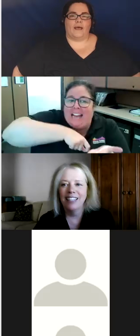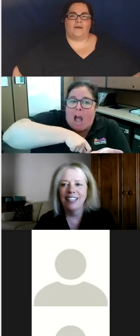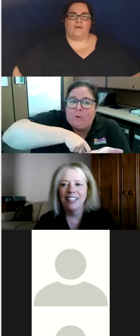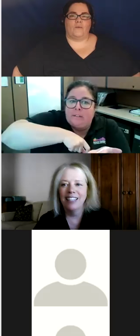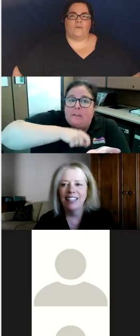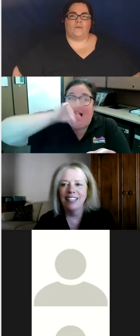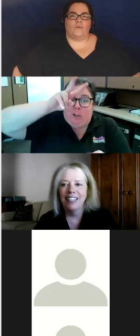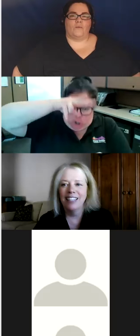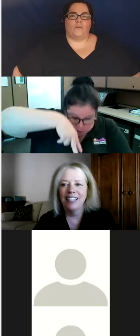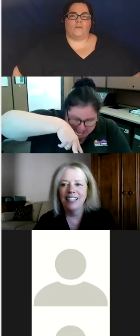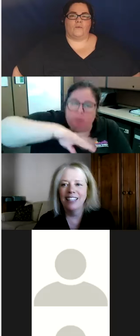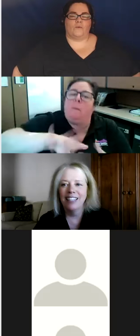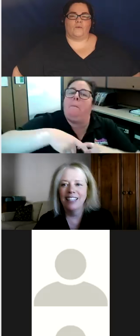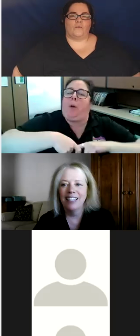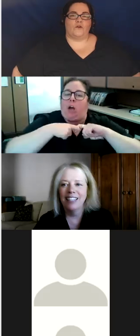When